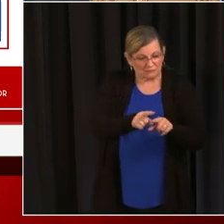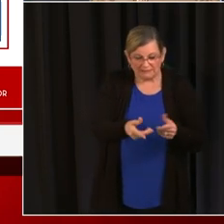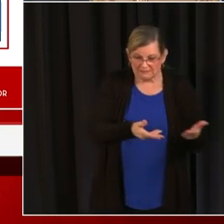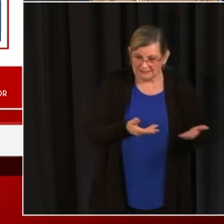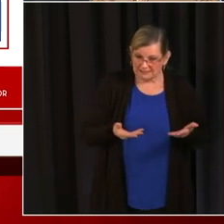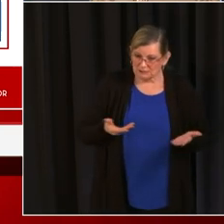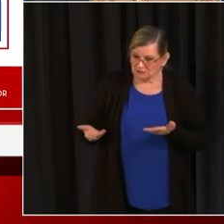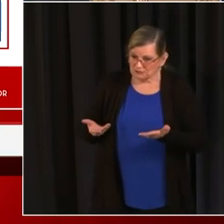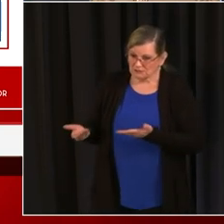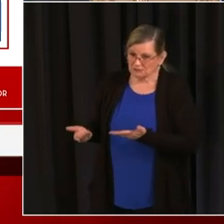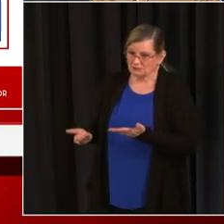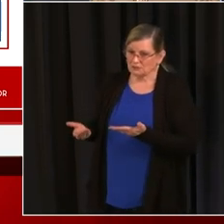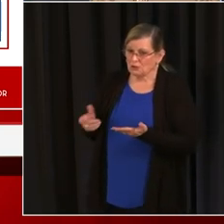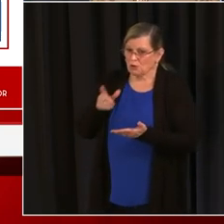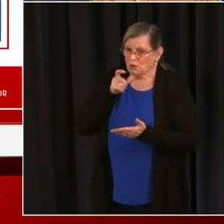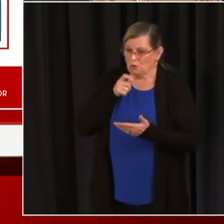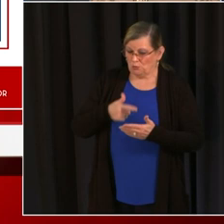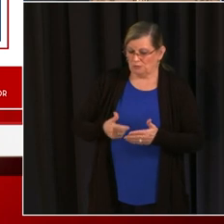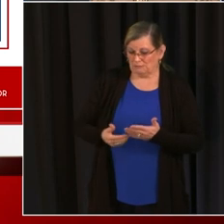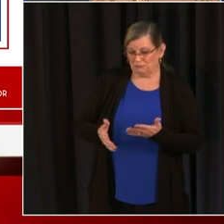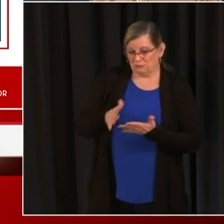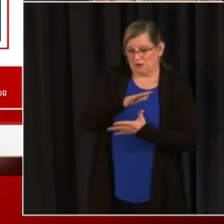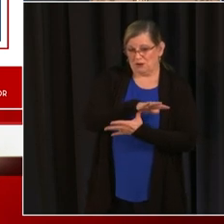invitations according to those priorities.